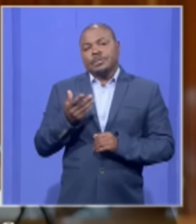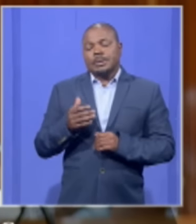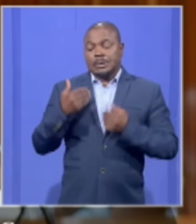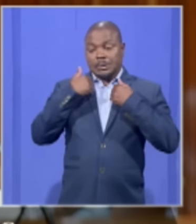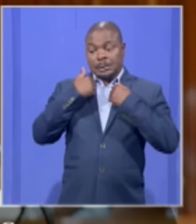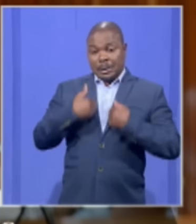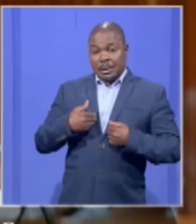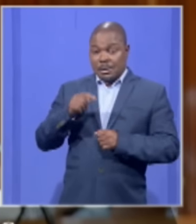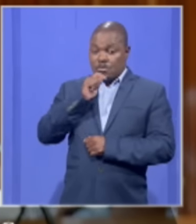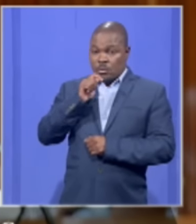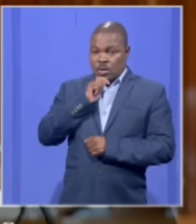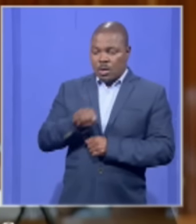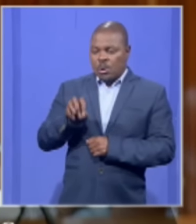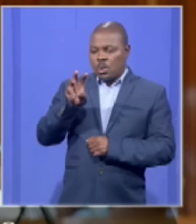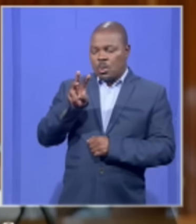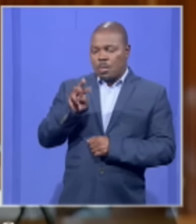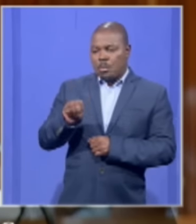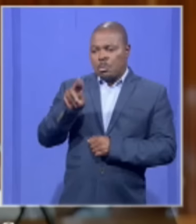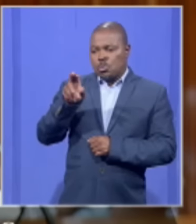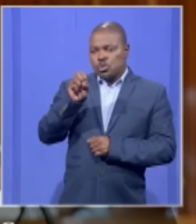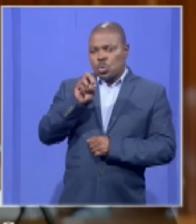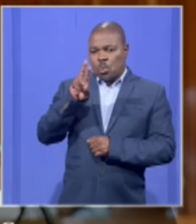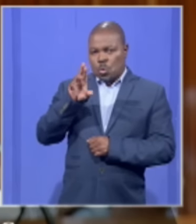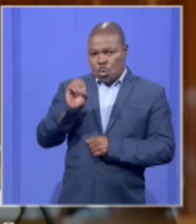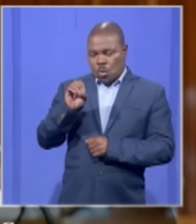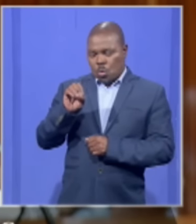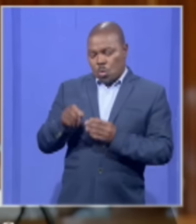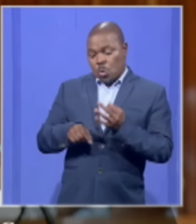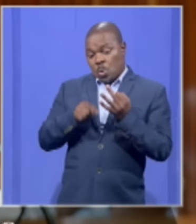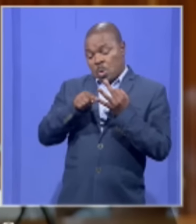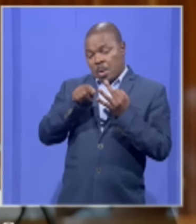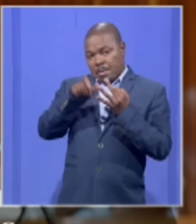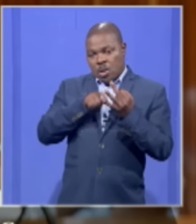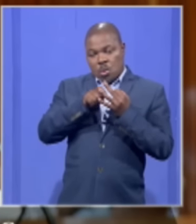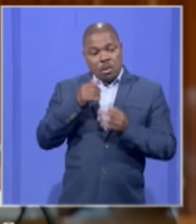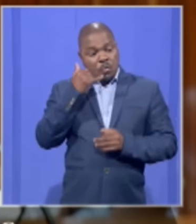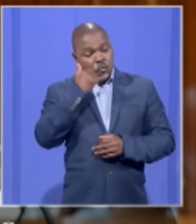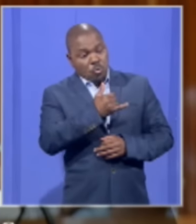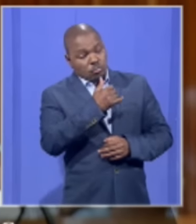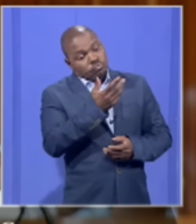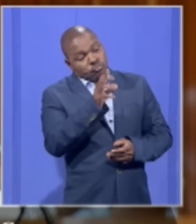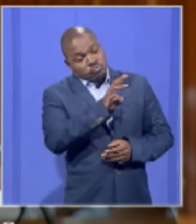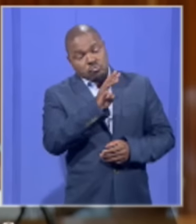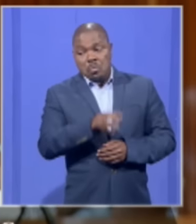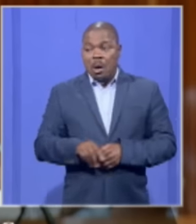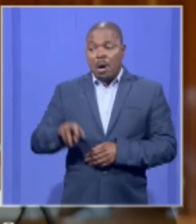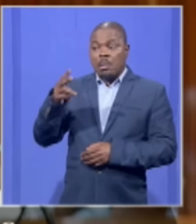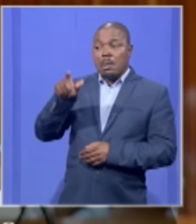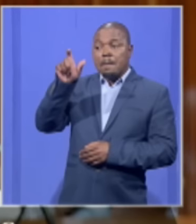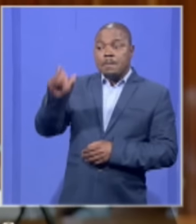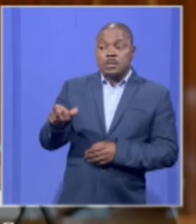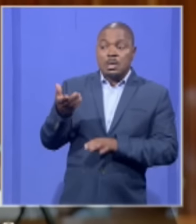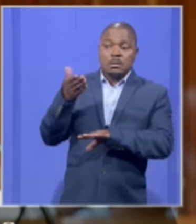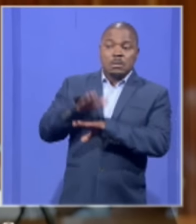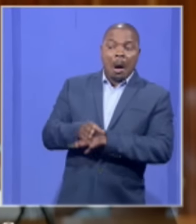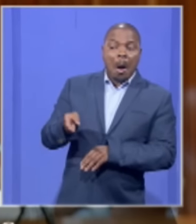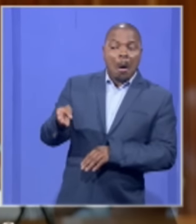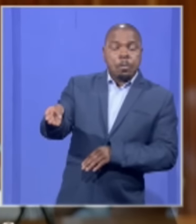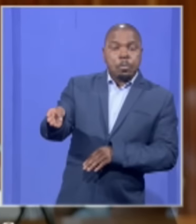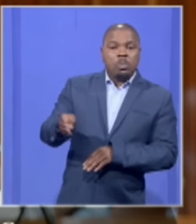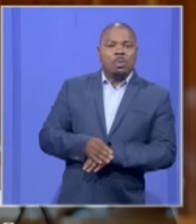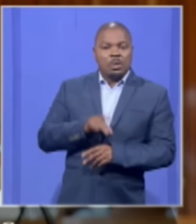Sunday, William Mosoro, accused number 3 in the matter, called Mr. De Wet to inform him that he found a dead person on the farm. I